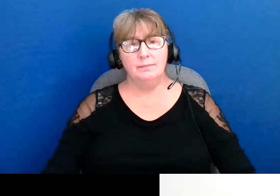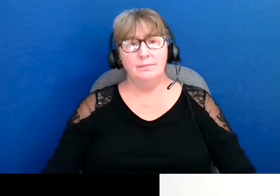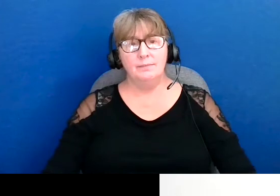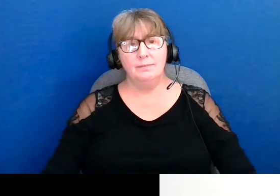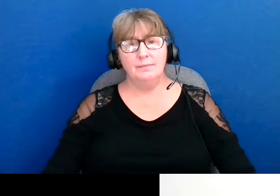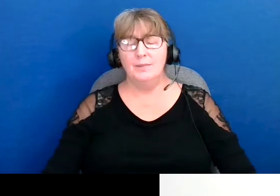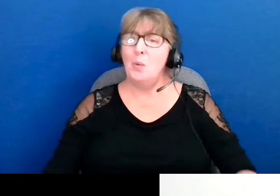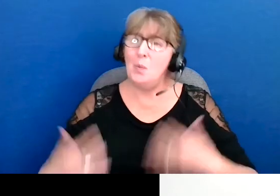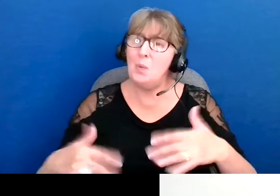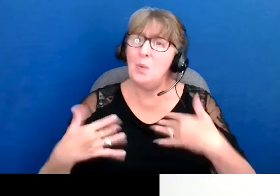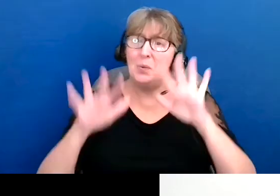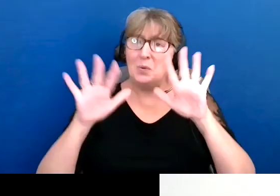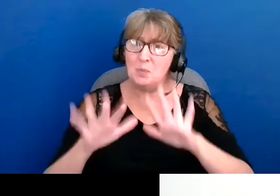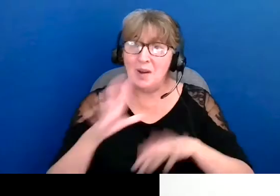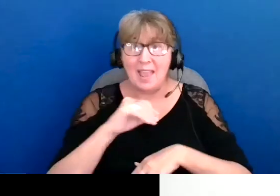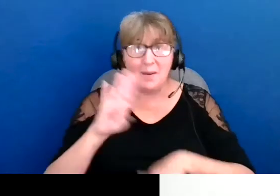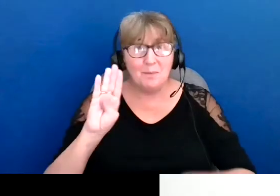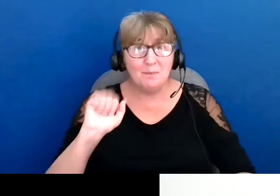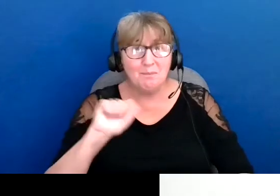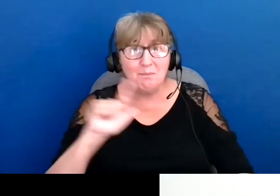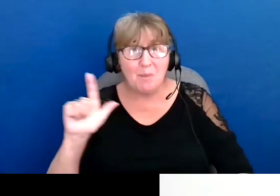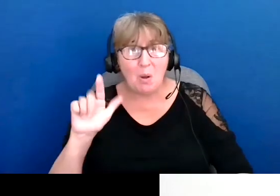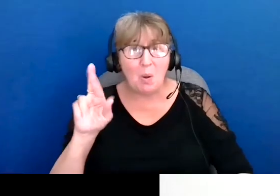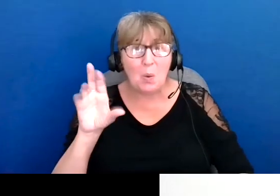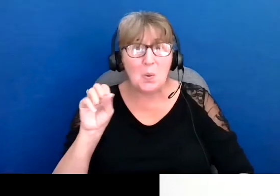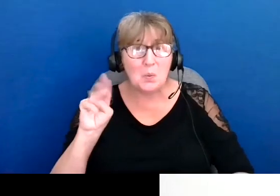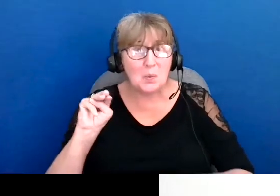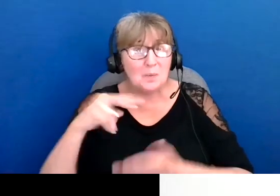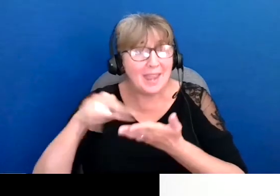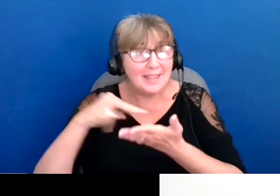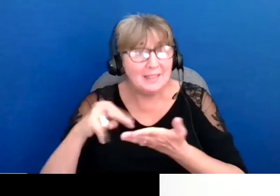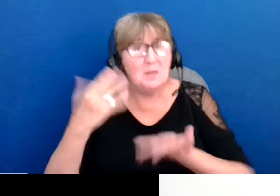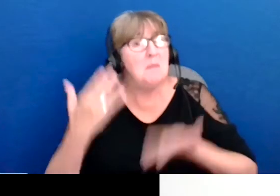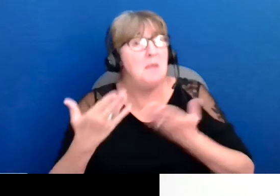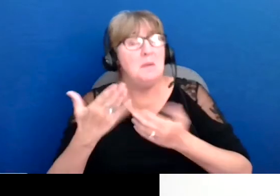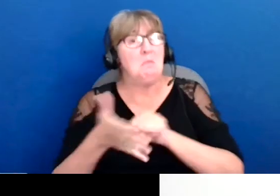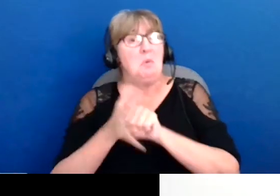Super. And the ballroom dancing thing, maybe once COVID is over, I'd love to come and see you at a